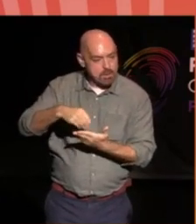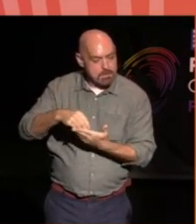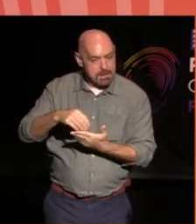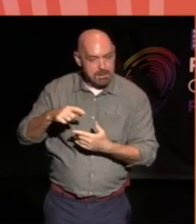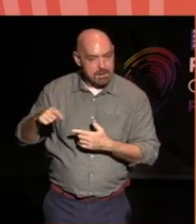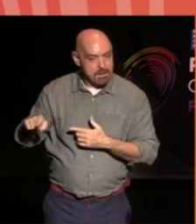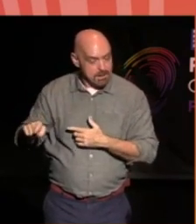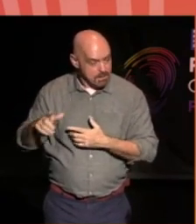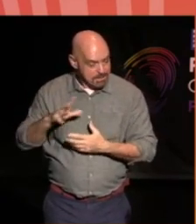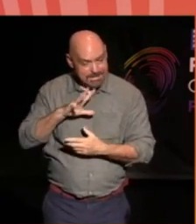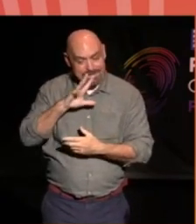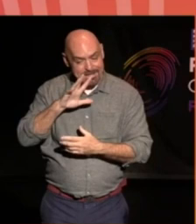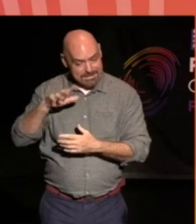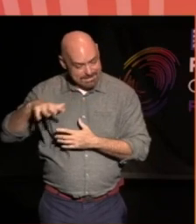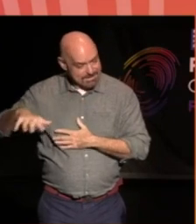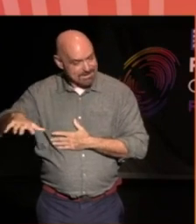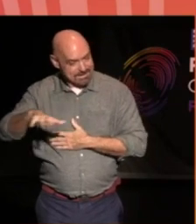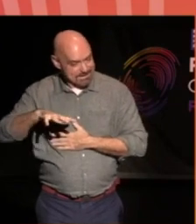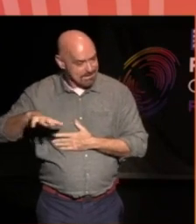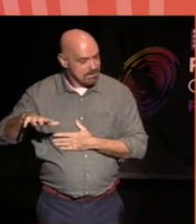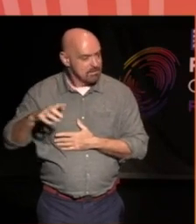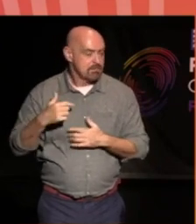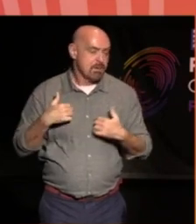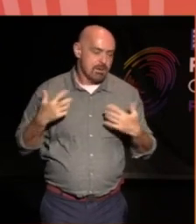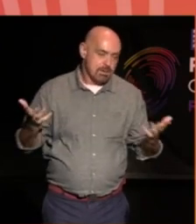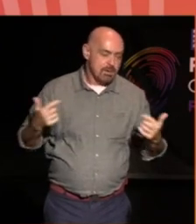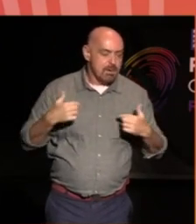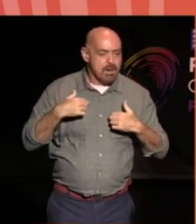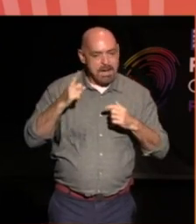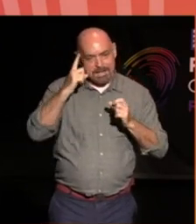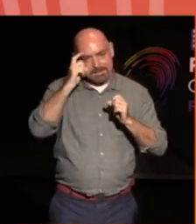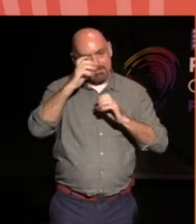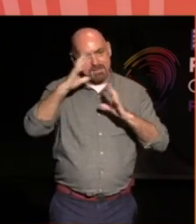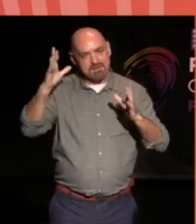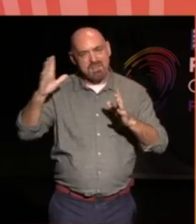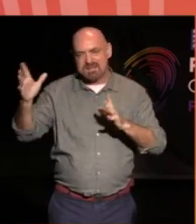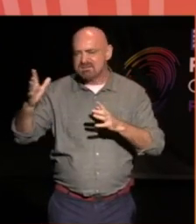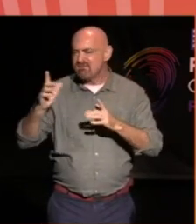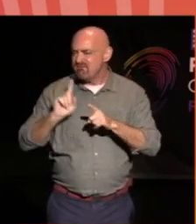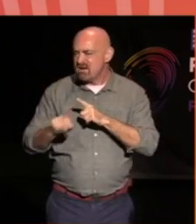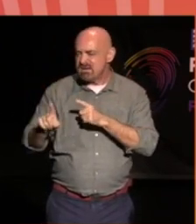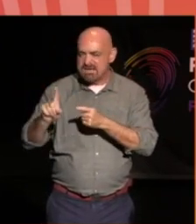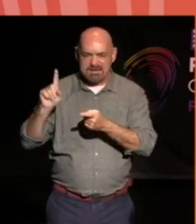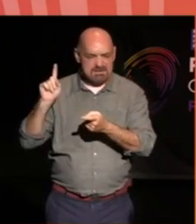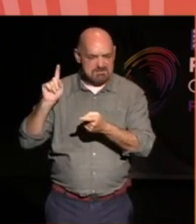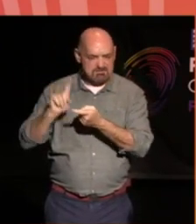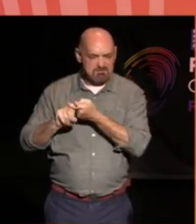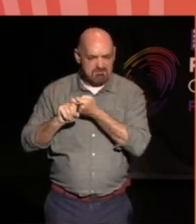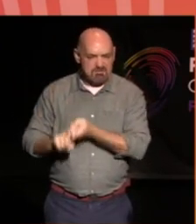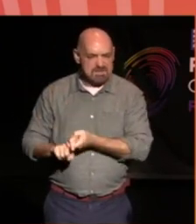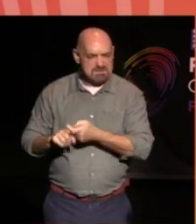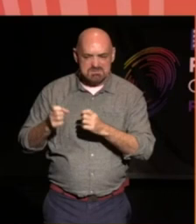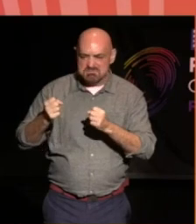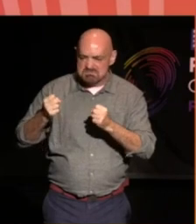to be implemented into what we all imagine is kind of a fixed,